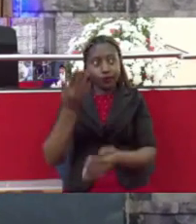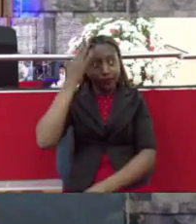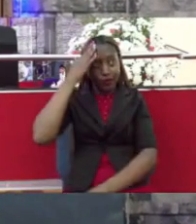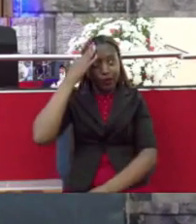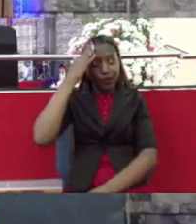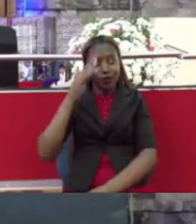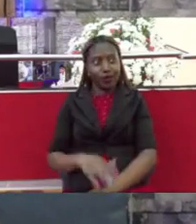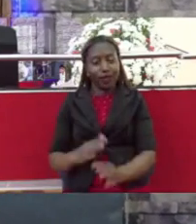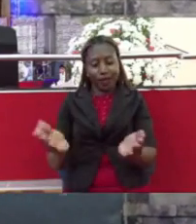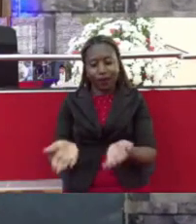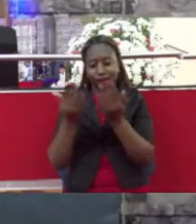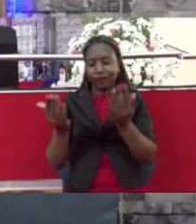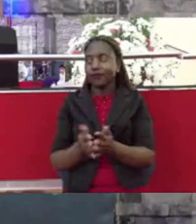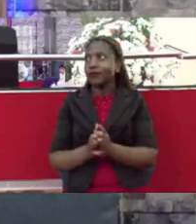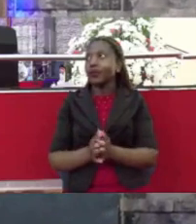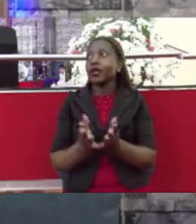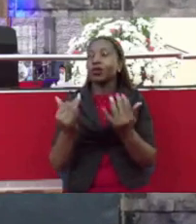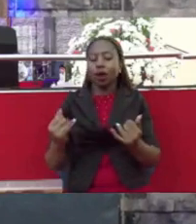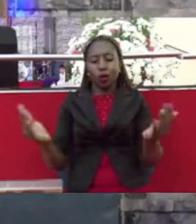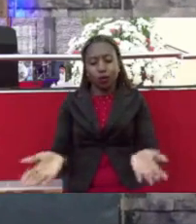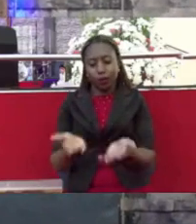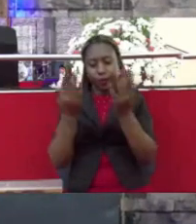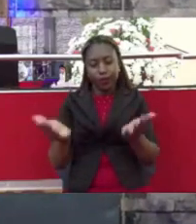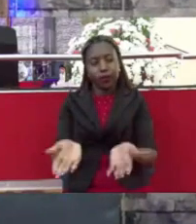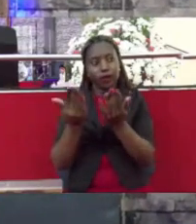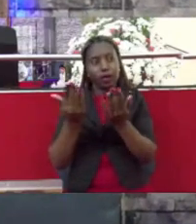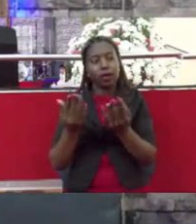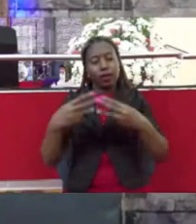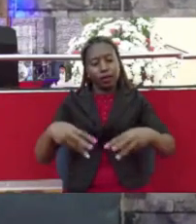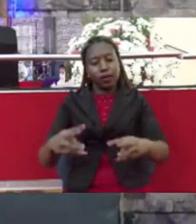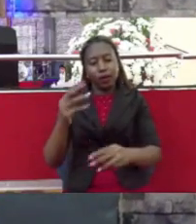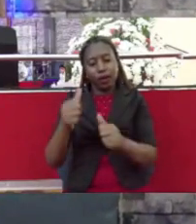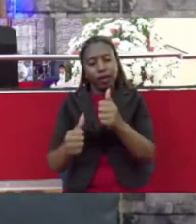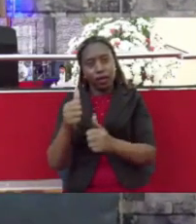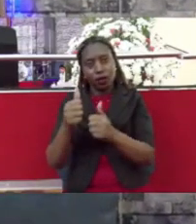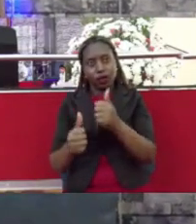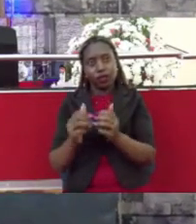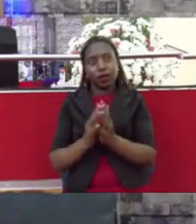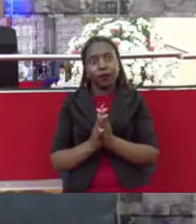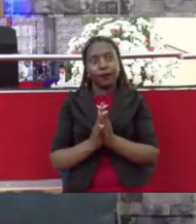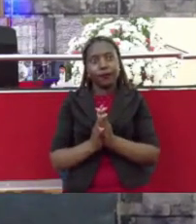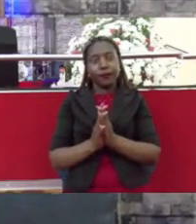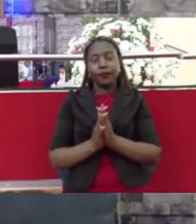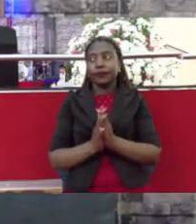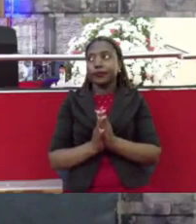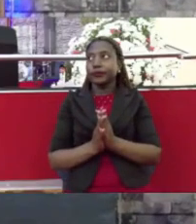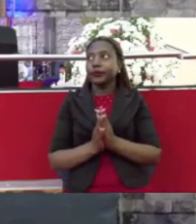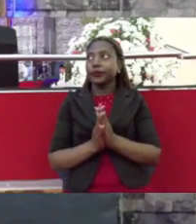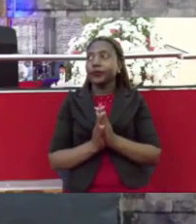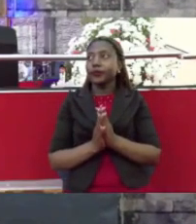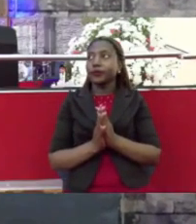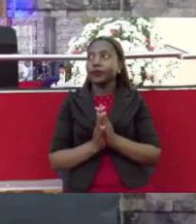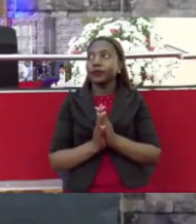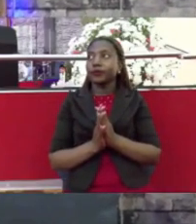we can say that winnowing, aha, hiyo kupepeta, is the method in which heavier components, ni njia ambayo vitu